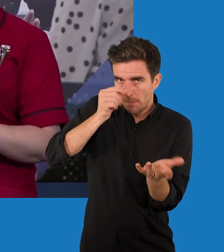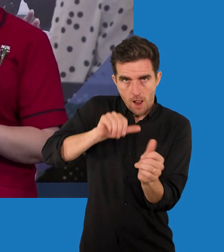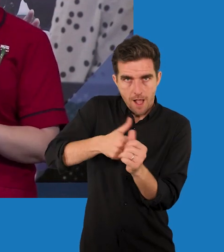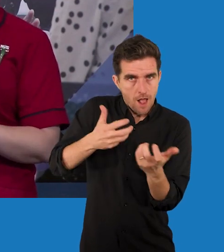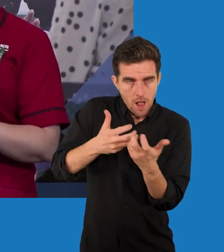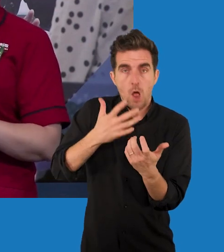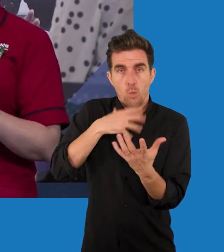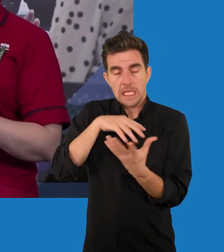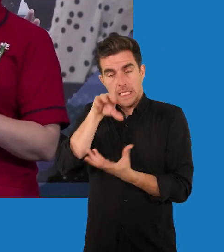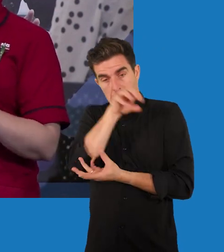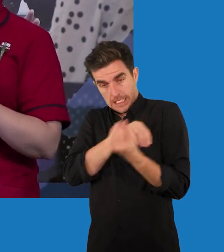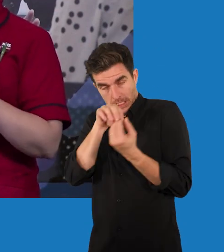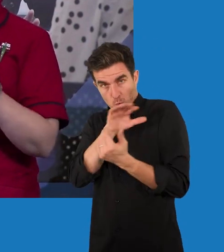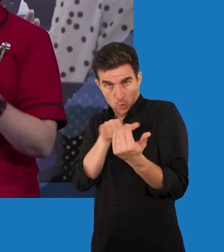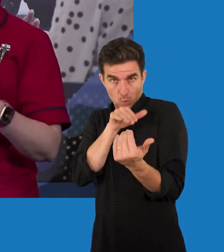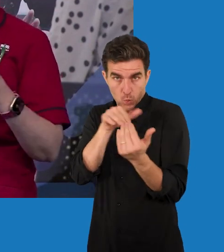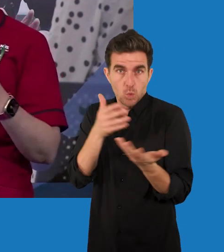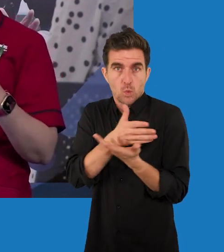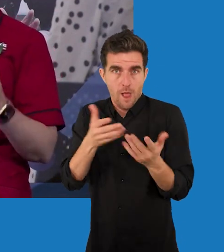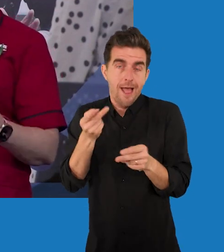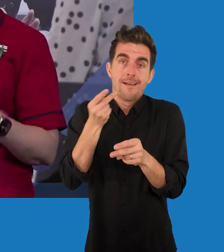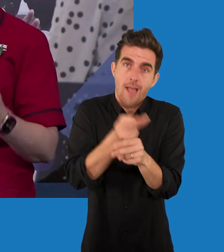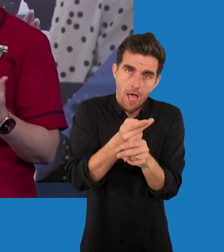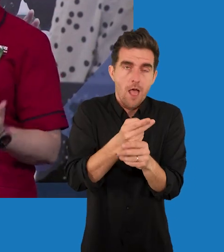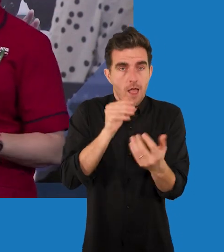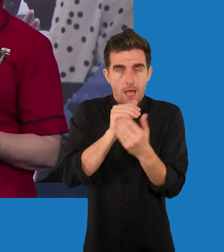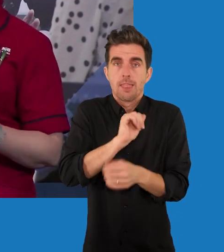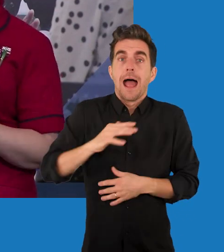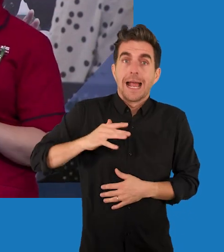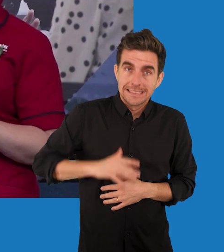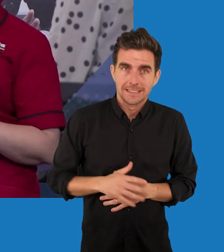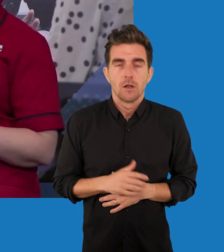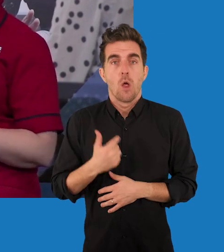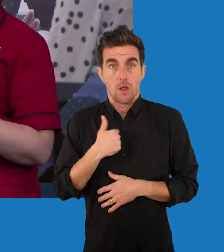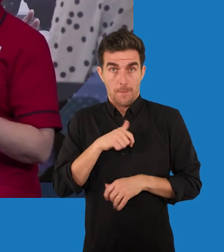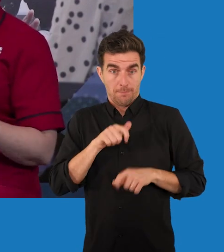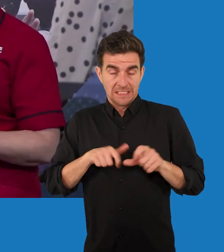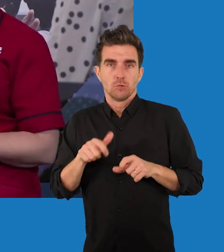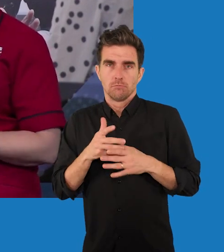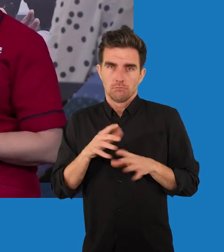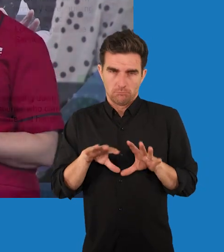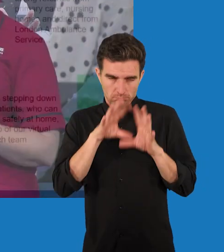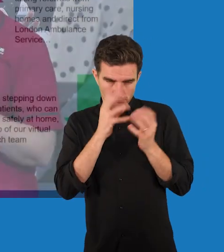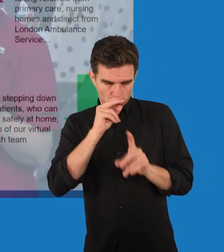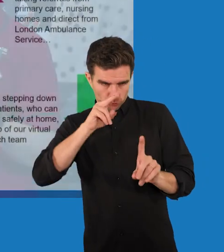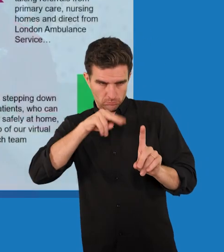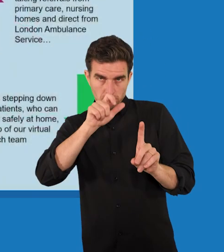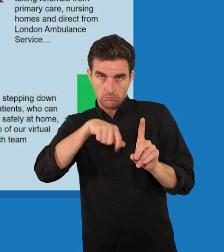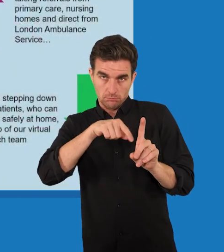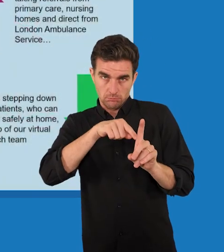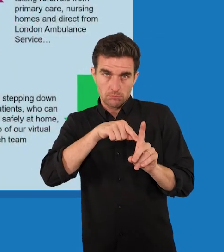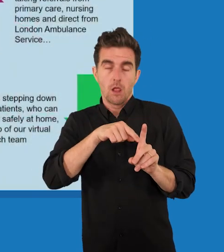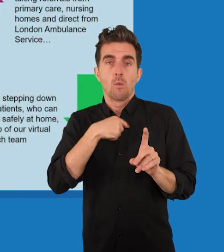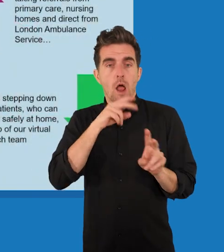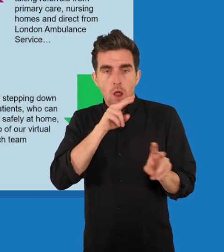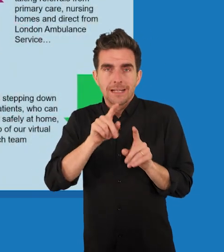as possible. So we will tailor their care for their need. All our patients do get a full holistic assessment